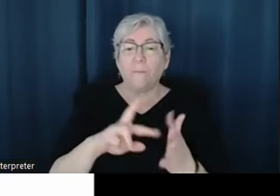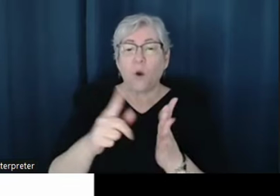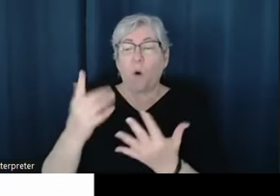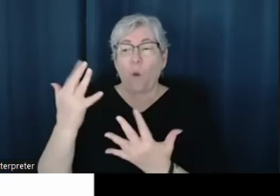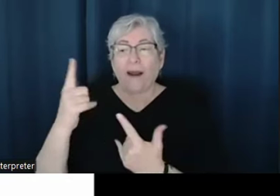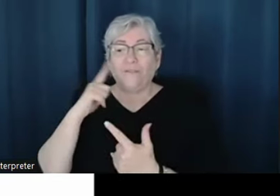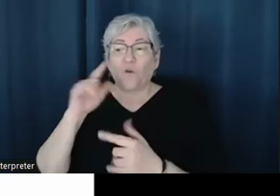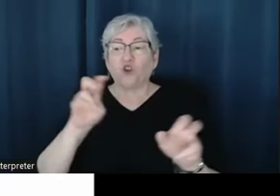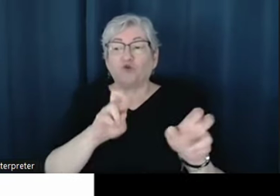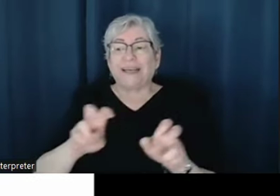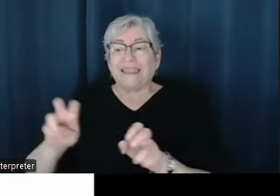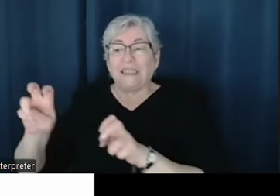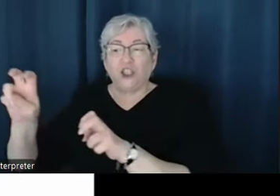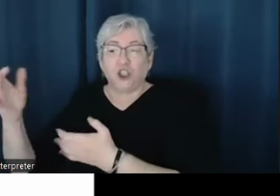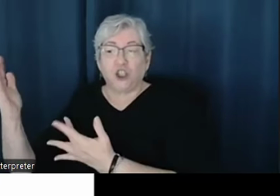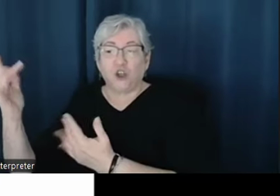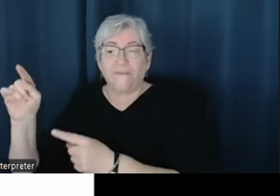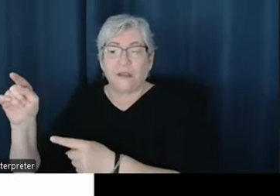the transition services